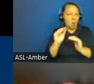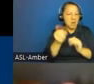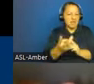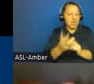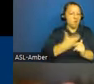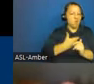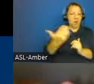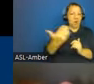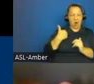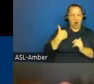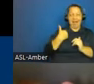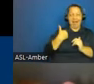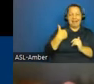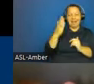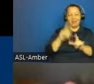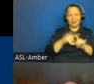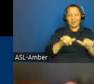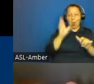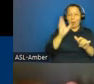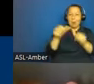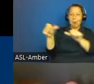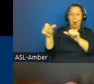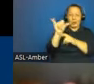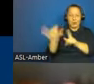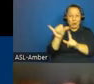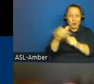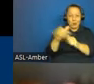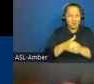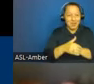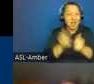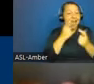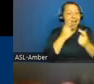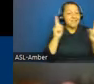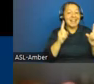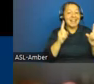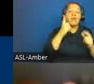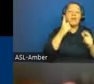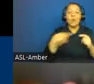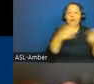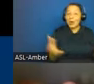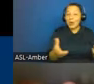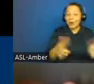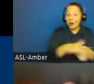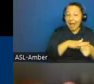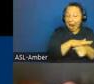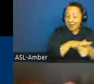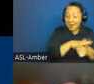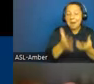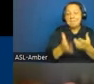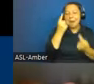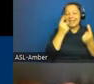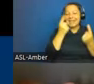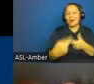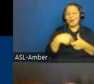lectures. Finally, for those of you who are in our area, you might think about, consider joining